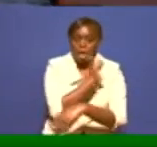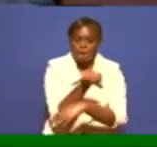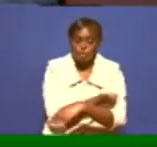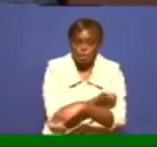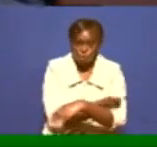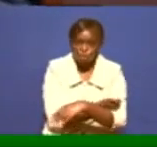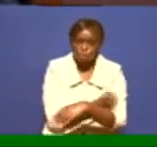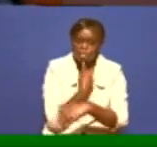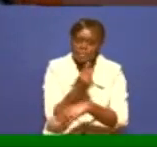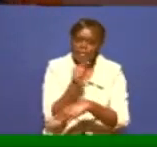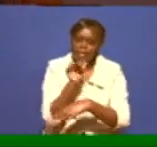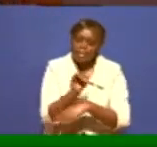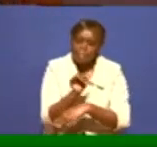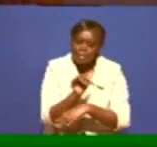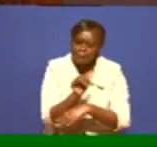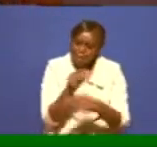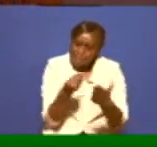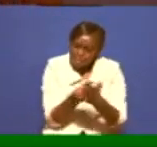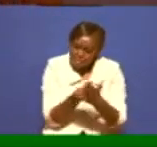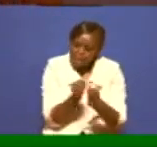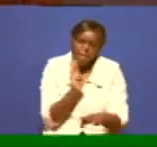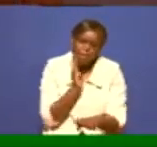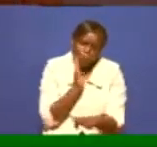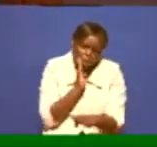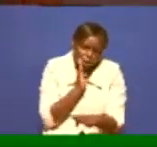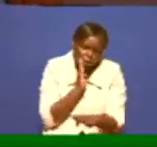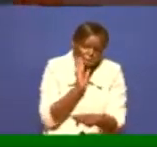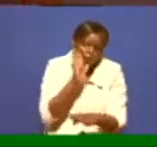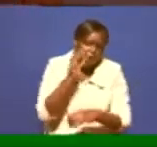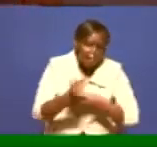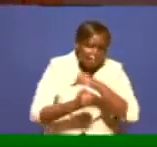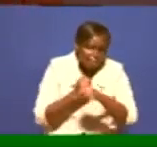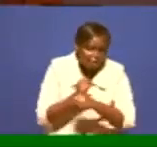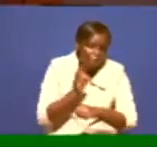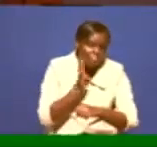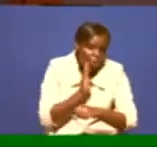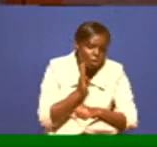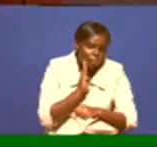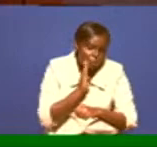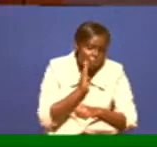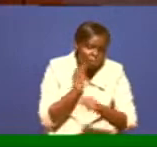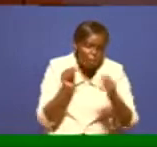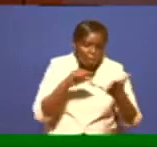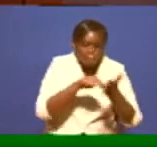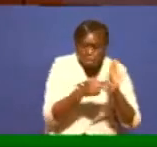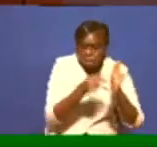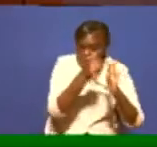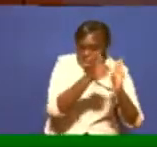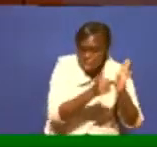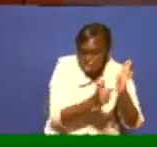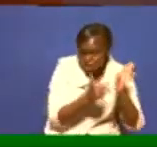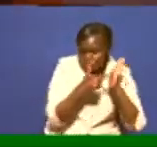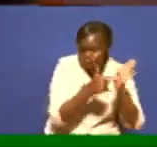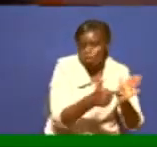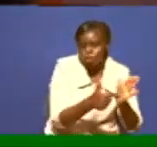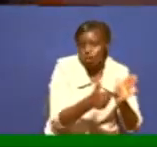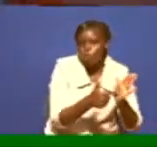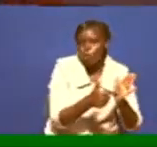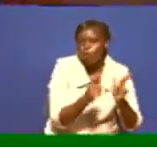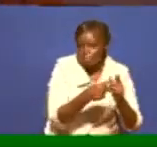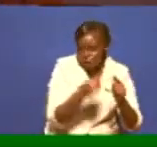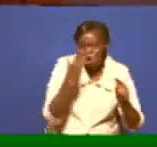can say, for the money we have borrowed over the last 5 years, these are the projects, and is where they are located in